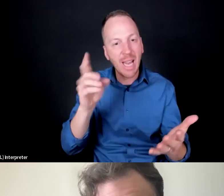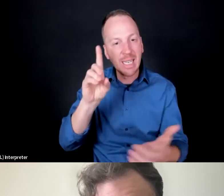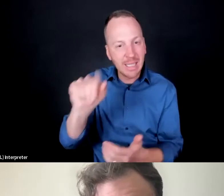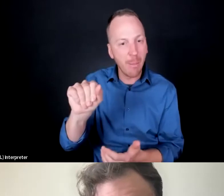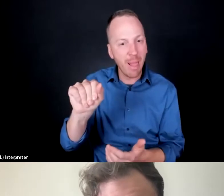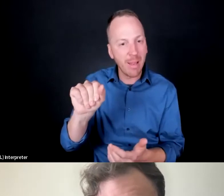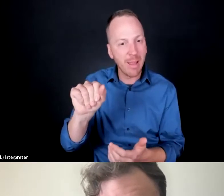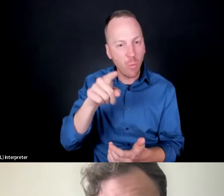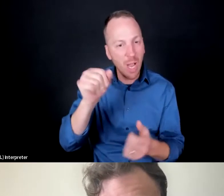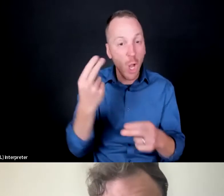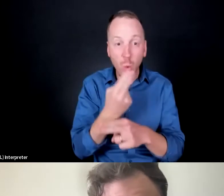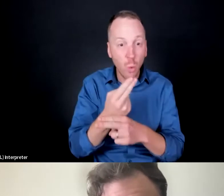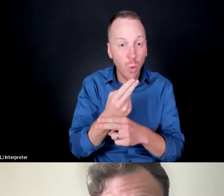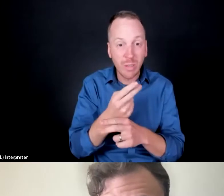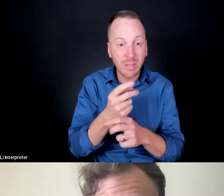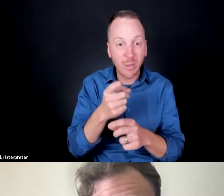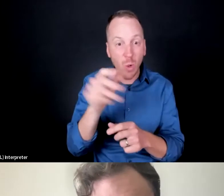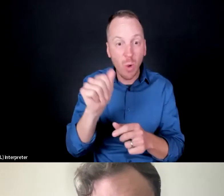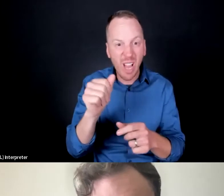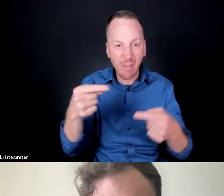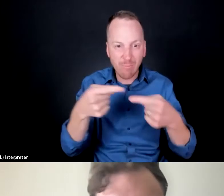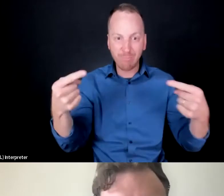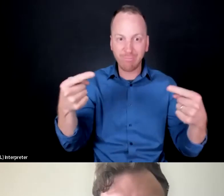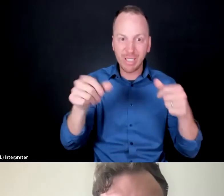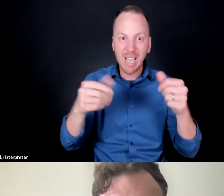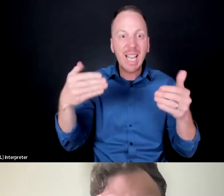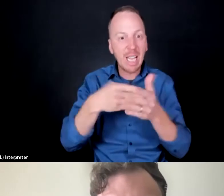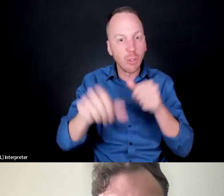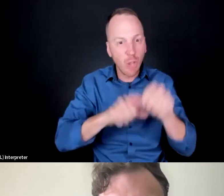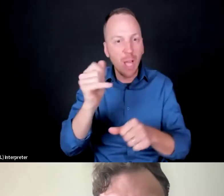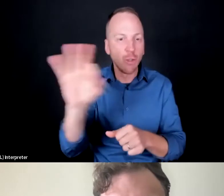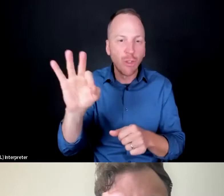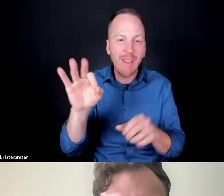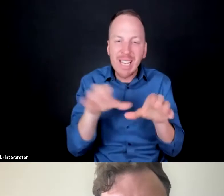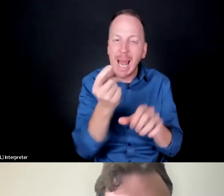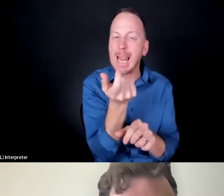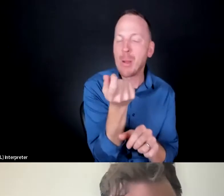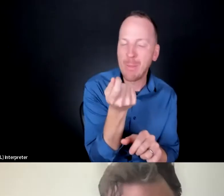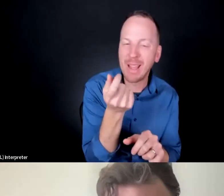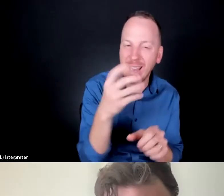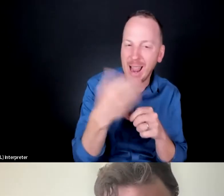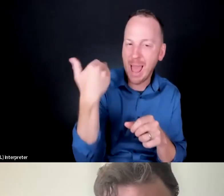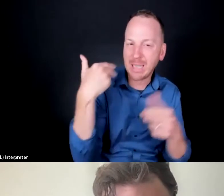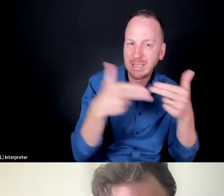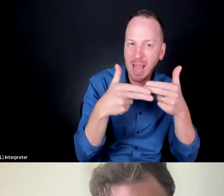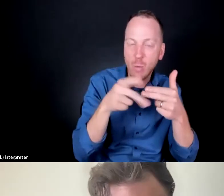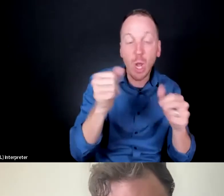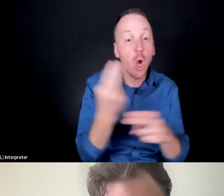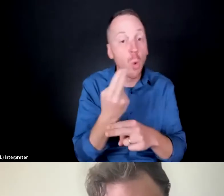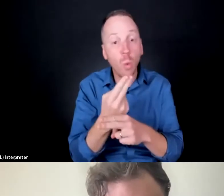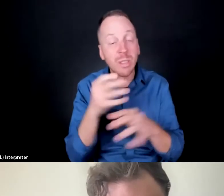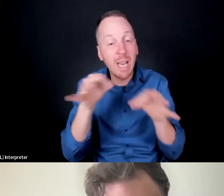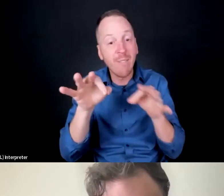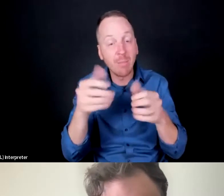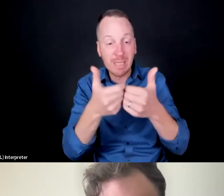disability. And you can use them, you can pit them against each other, like Jeff kind of did in the last slides. You could use, define